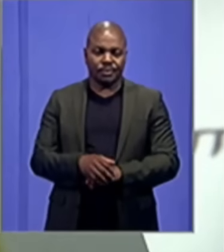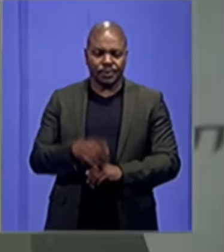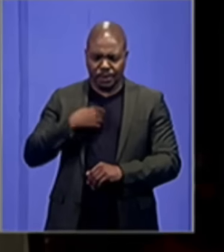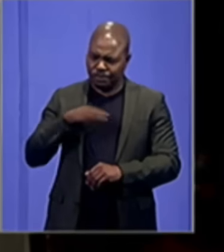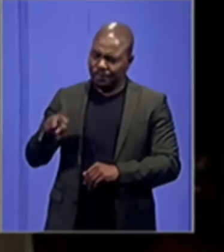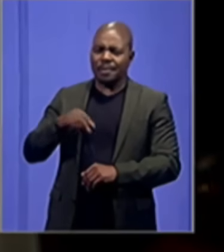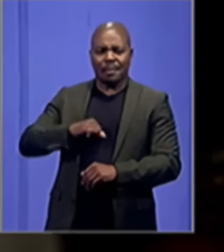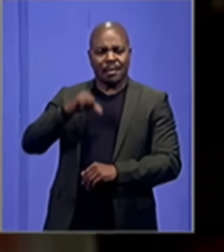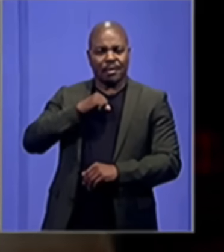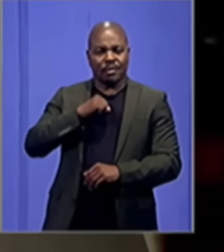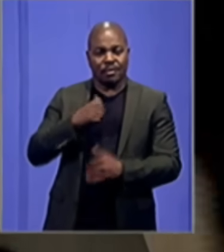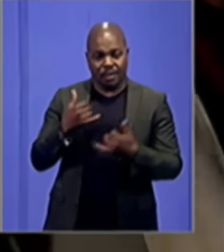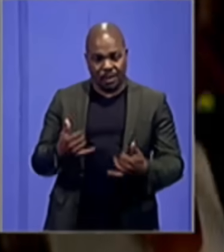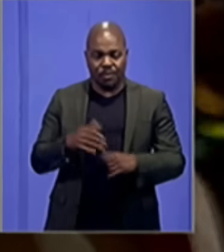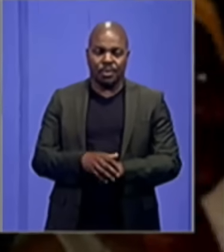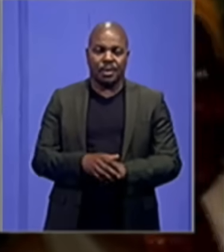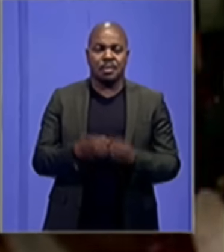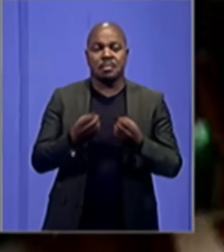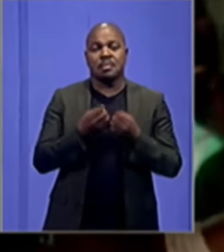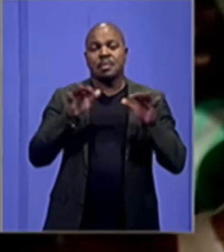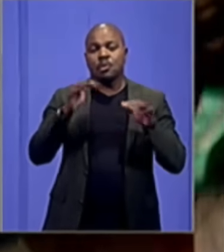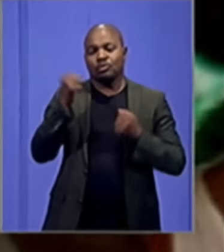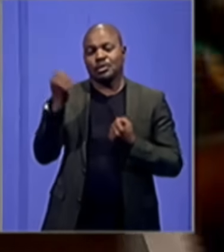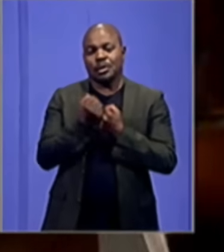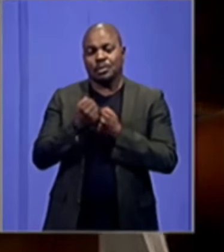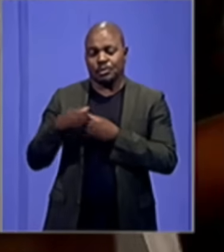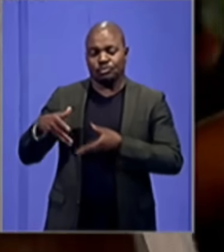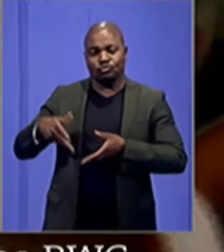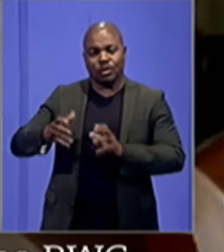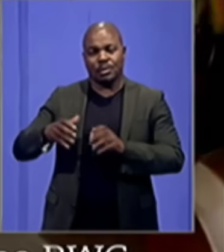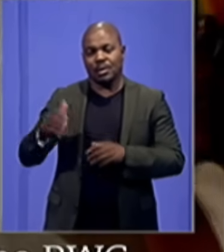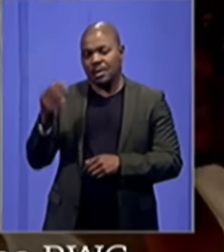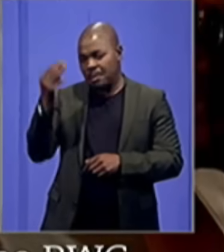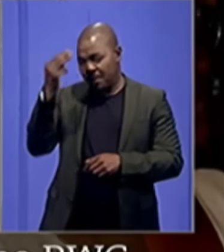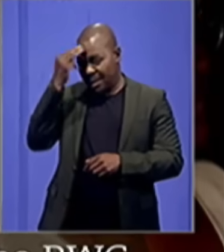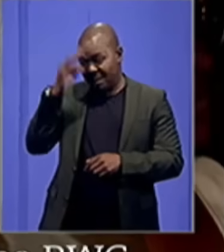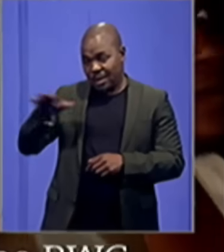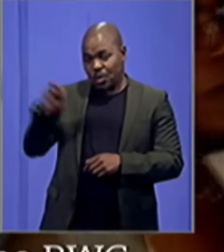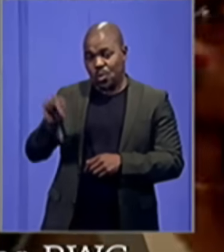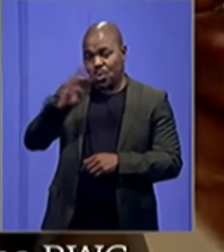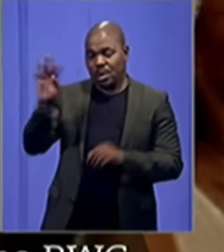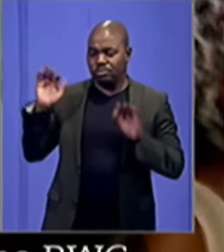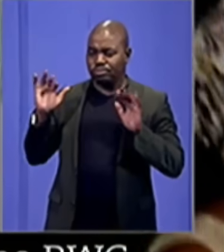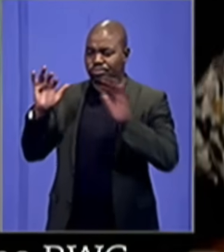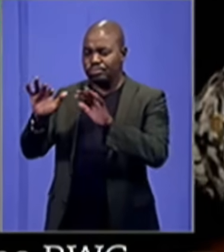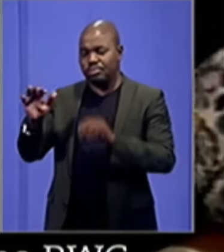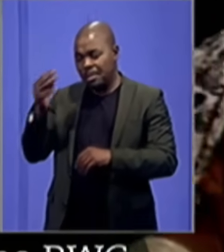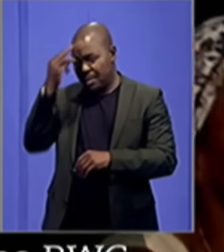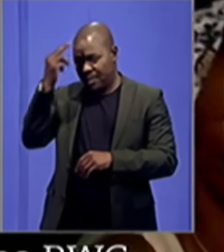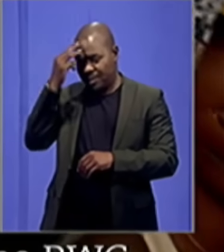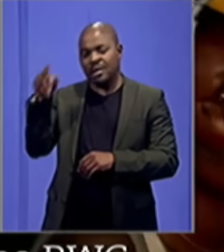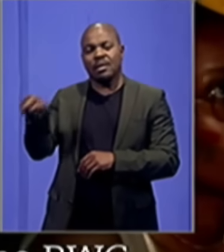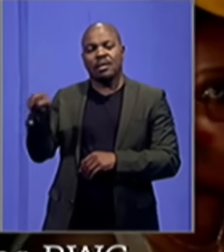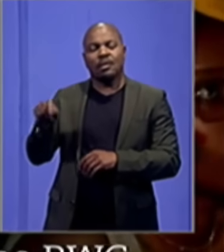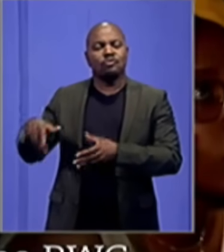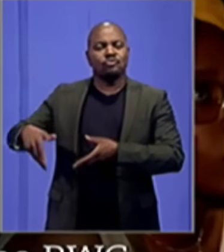proud. Ditaba di sa le jwalo balatedi ba papadi ya rugby ba Mahikeng Northwest ba ile ba phuthela Mafikeng Rugby Club ho